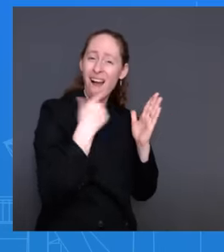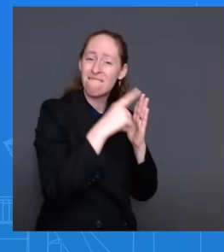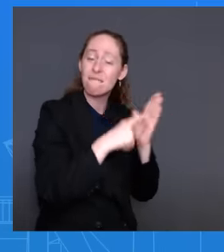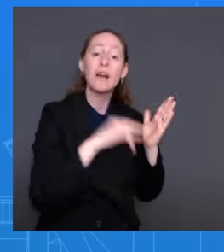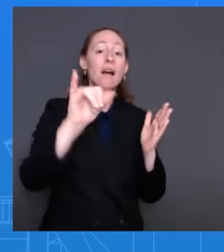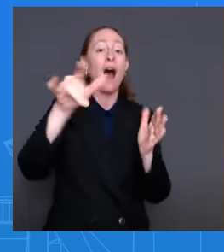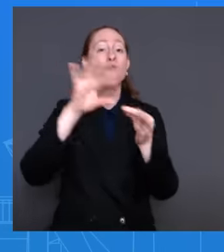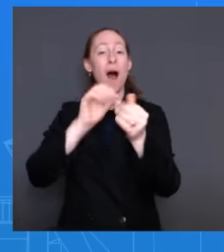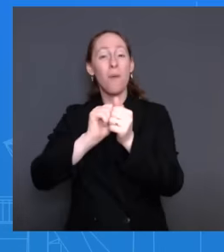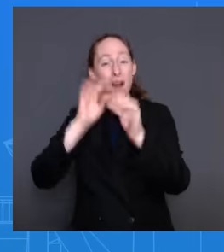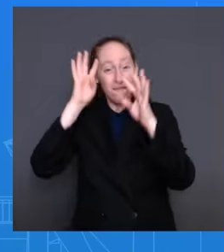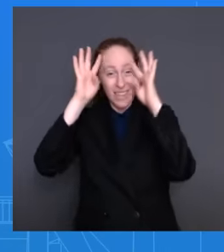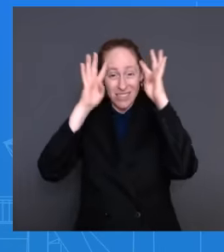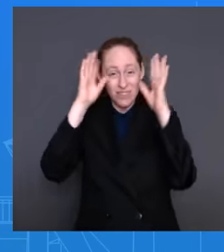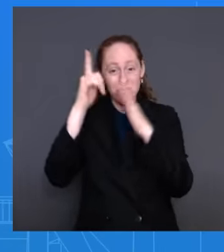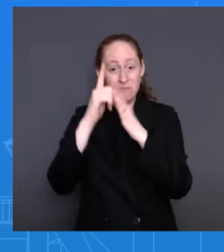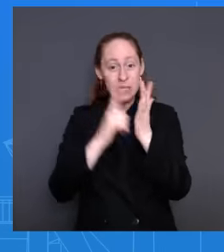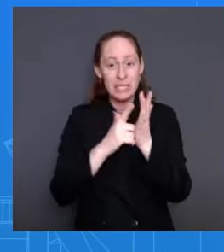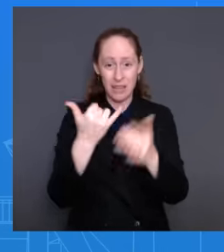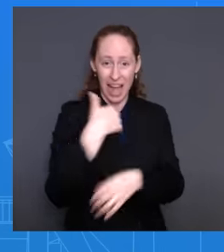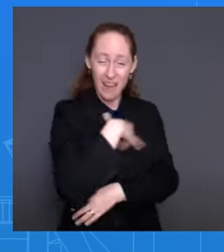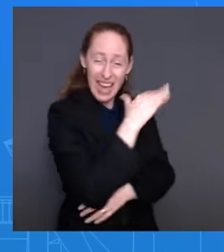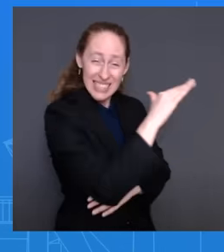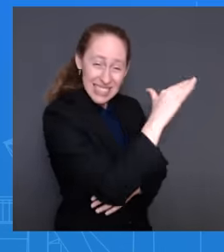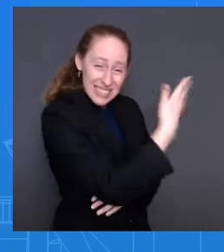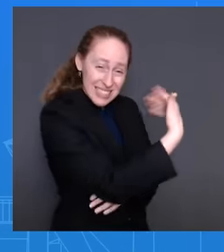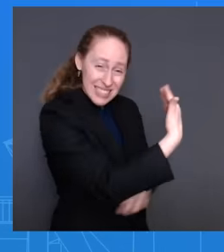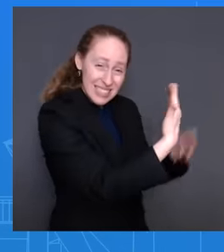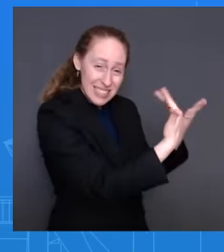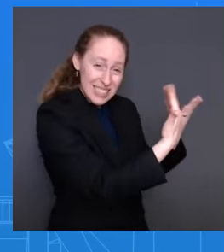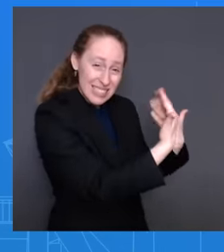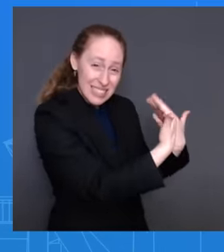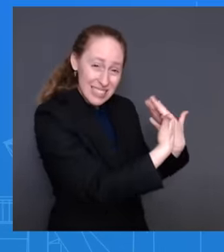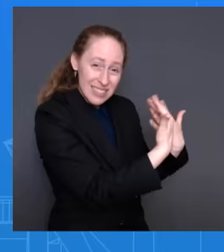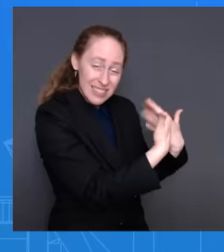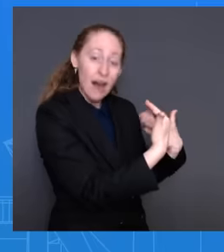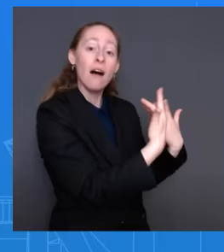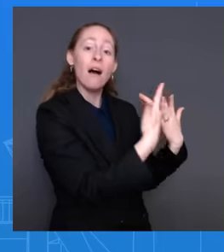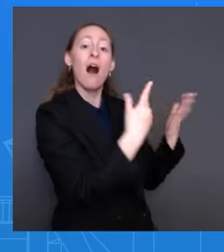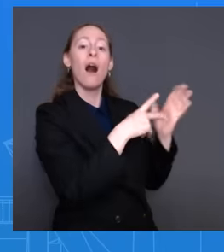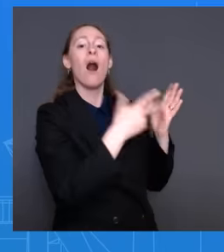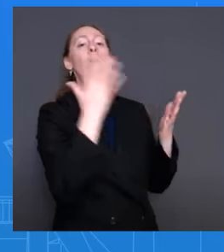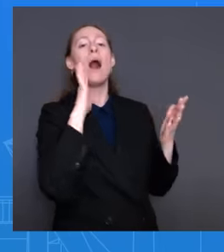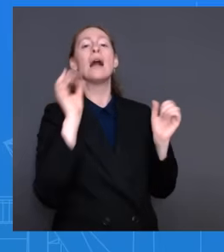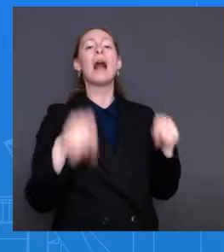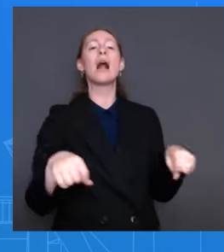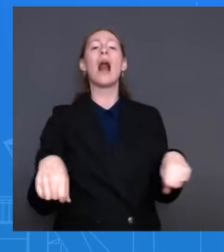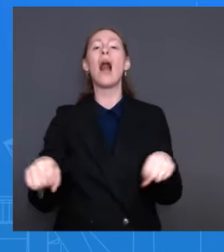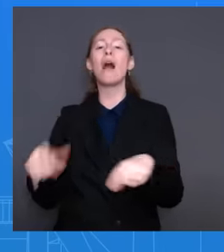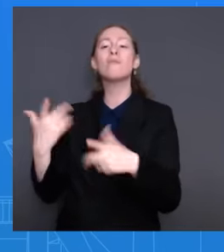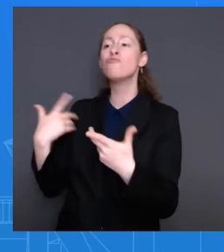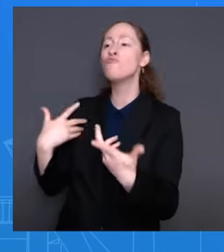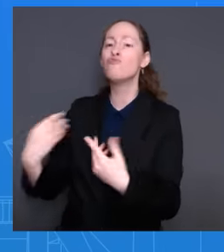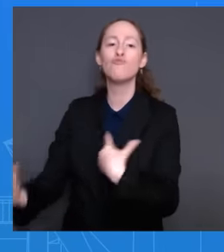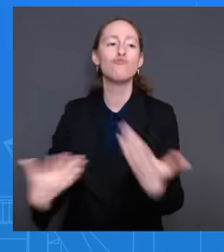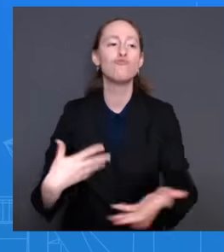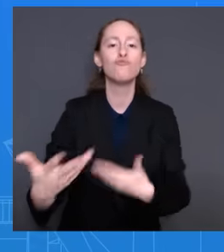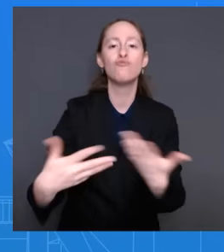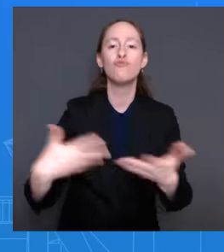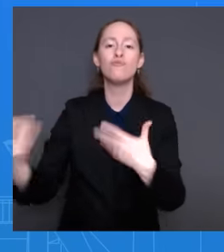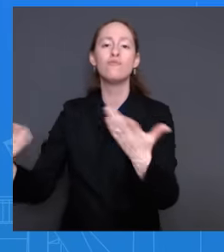an effort to try to get that done, and that would give us more tools to keep building our resilience to these types of global